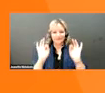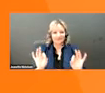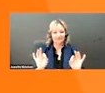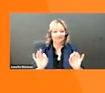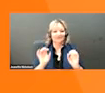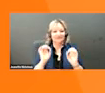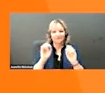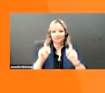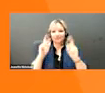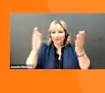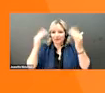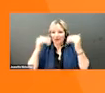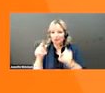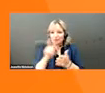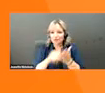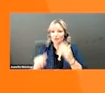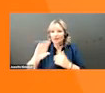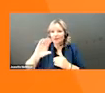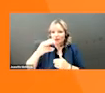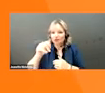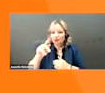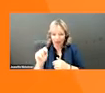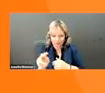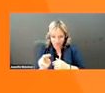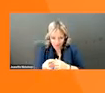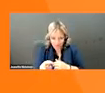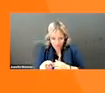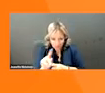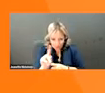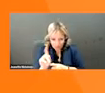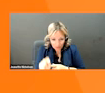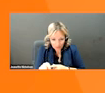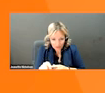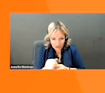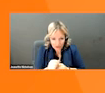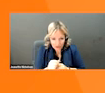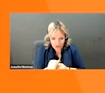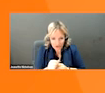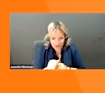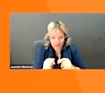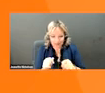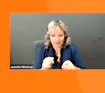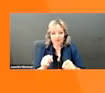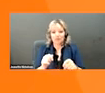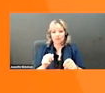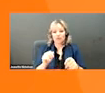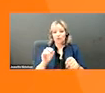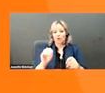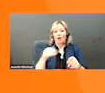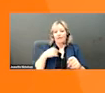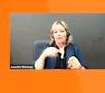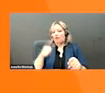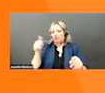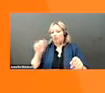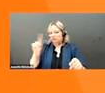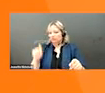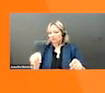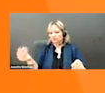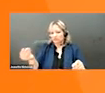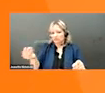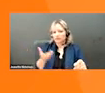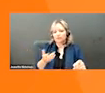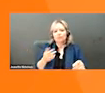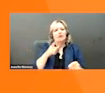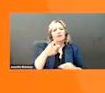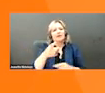anybody in the chat. But it looks like I can go to another question that was submitted before the webinar. Do you have any specific tips for grants